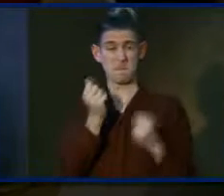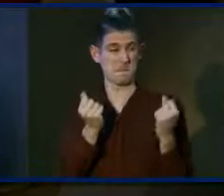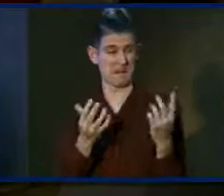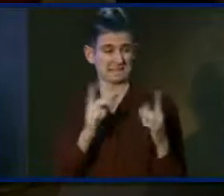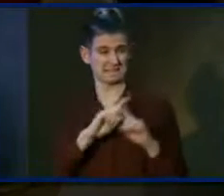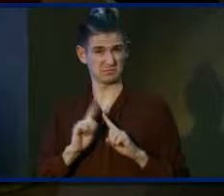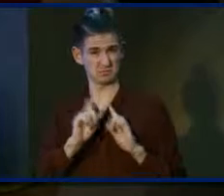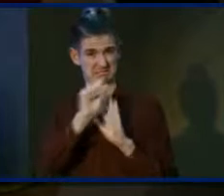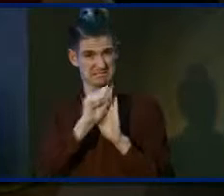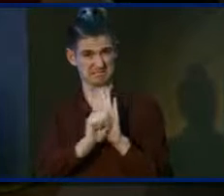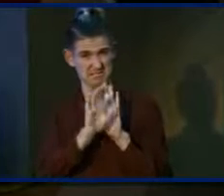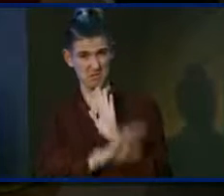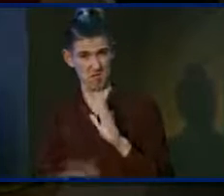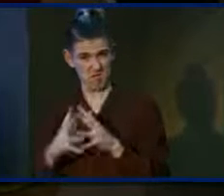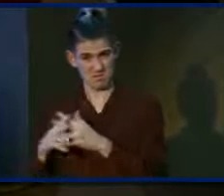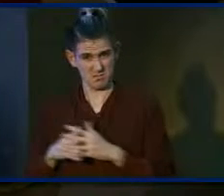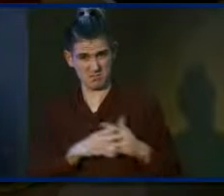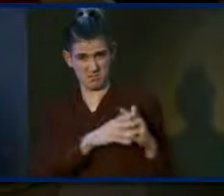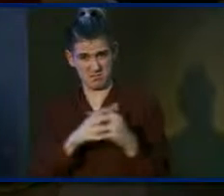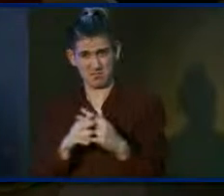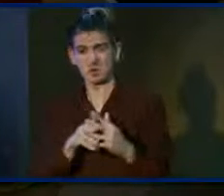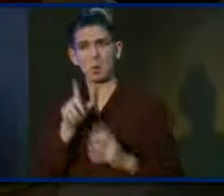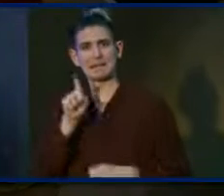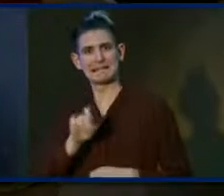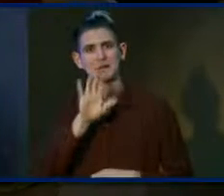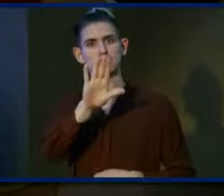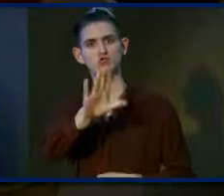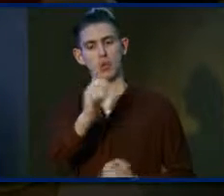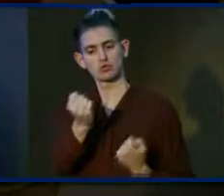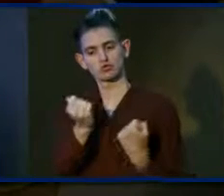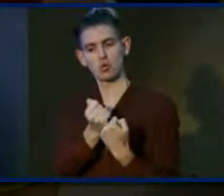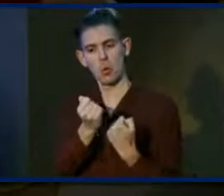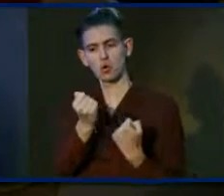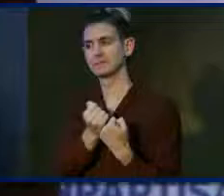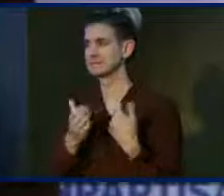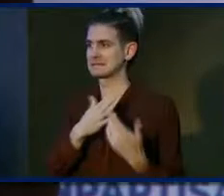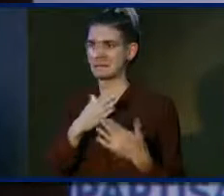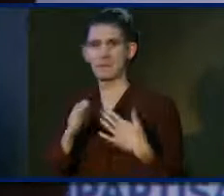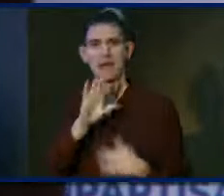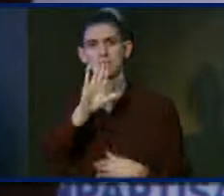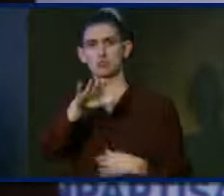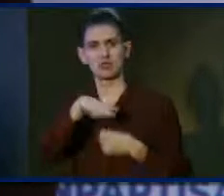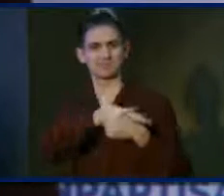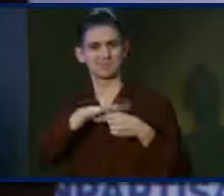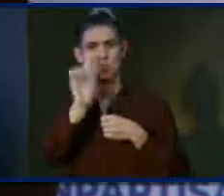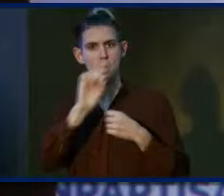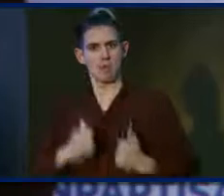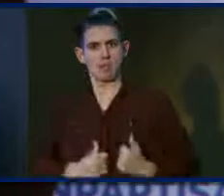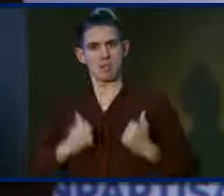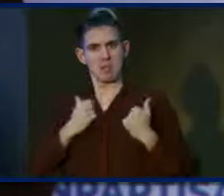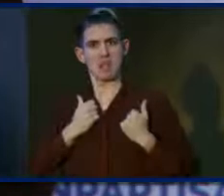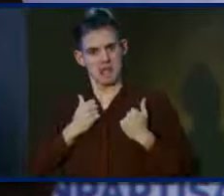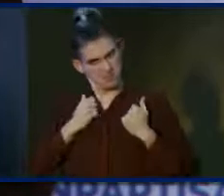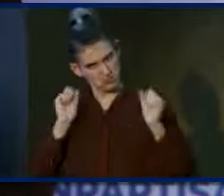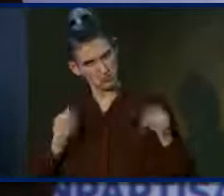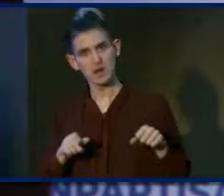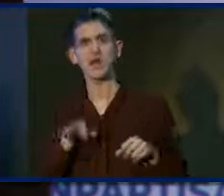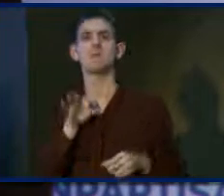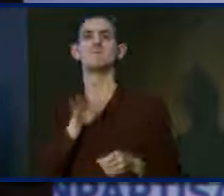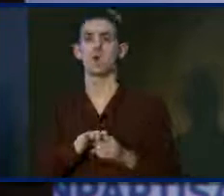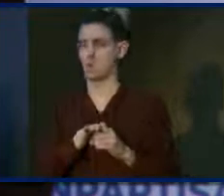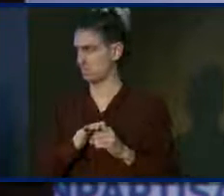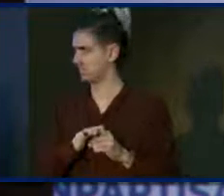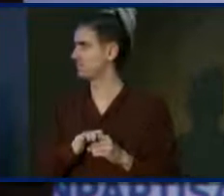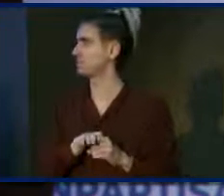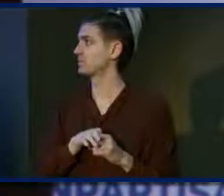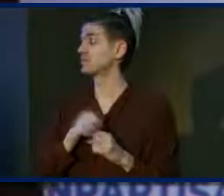standard so that your level of access to the ballot no longer depends on your zip code. Just like you can go to your favorite fast food restaurant. I was in